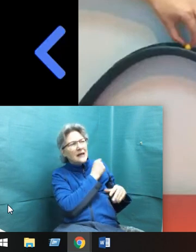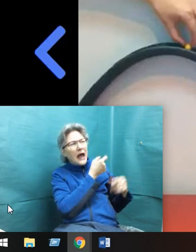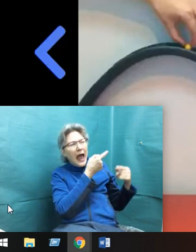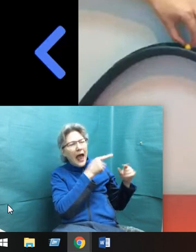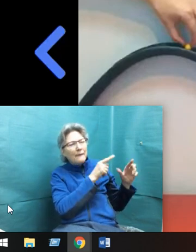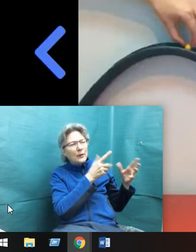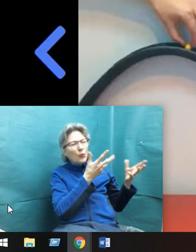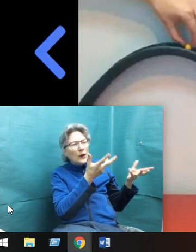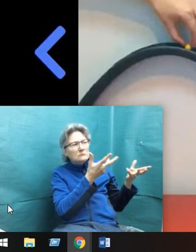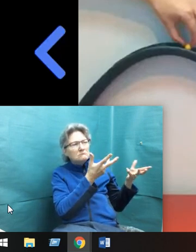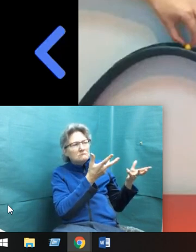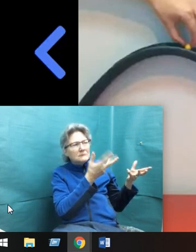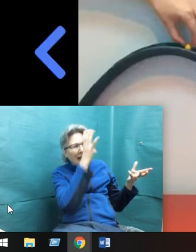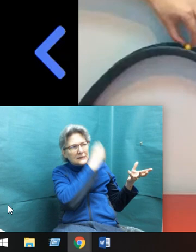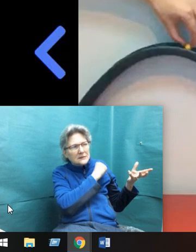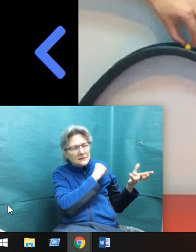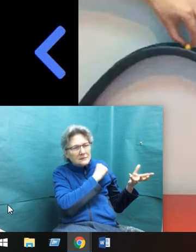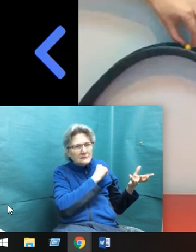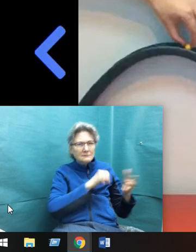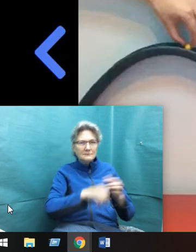when I let go of the marble.